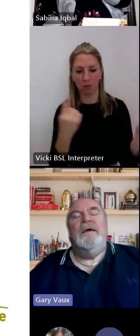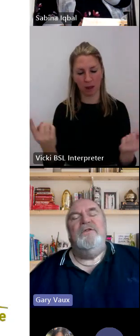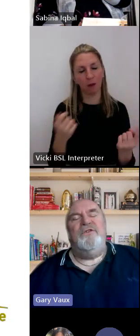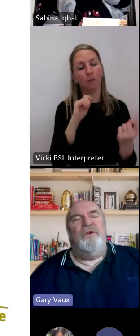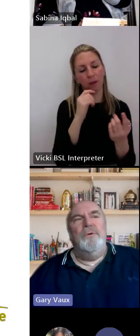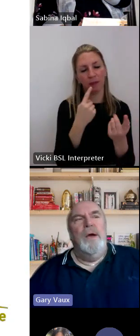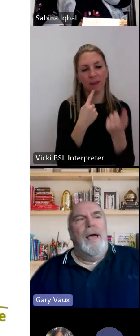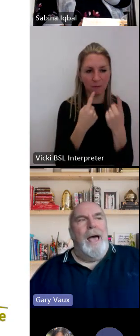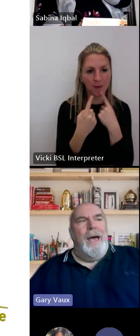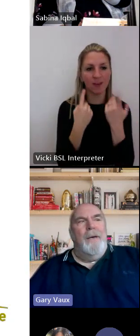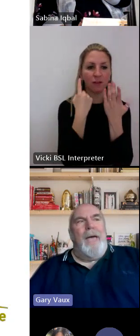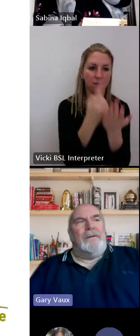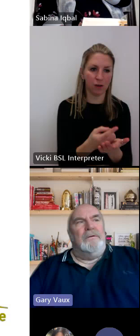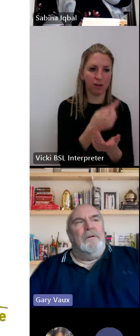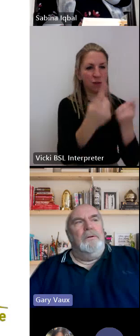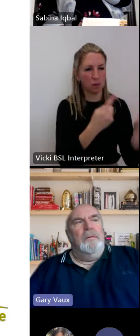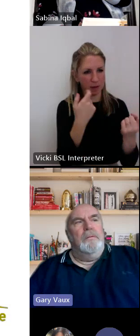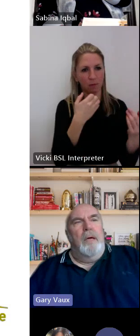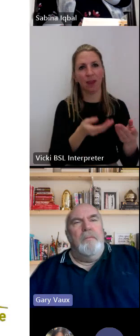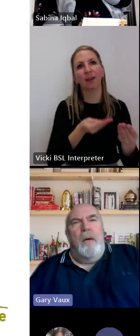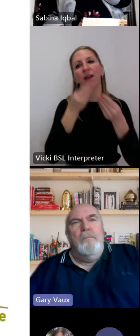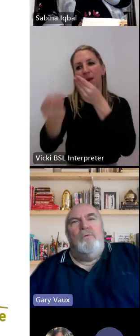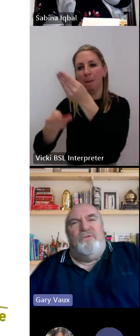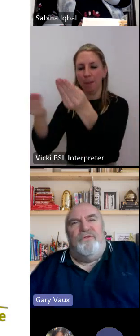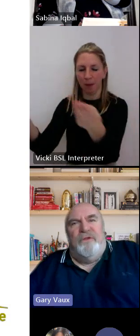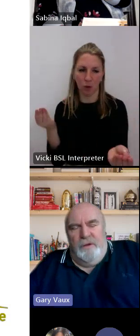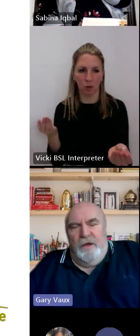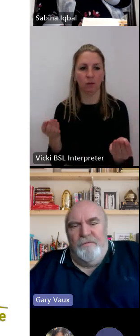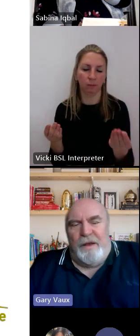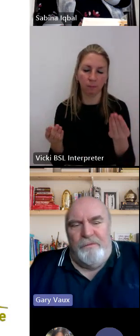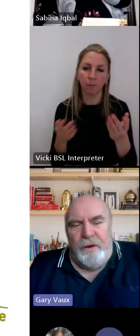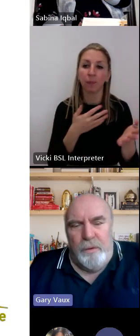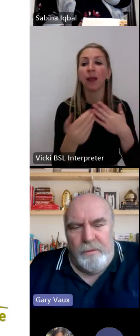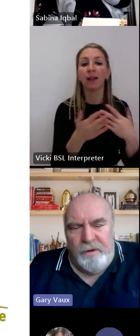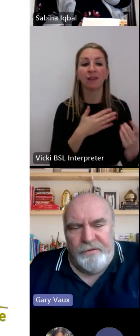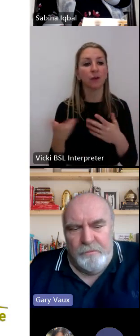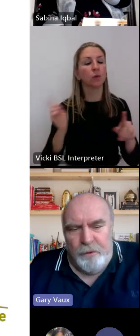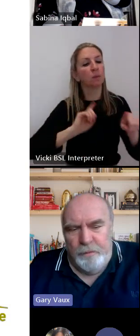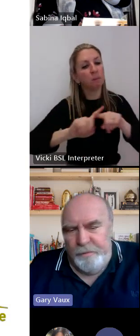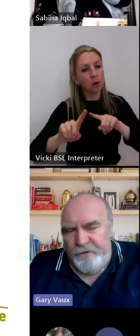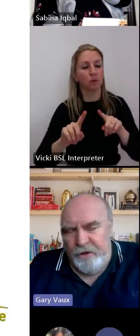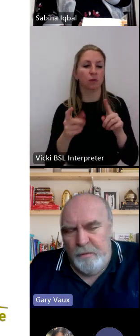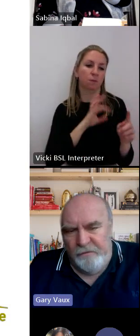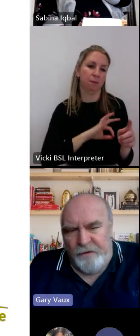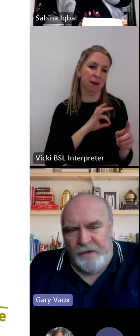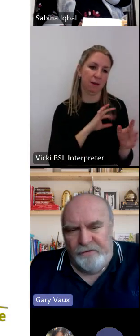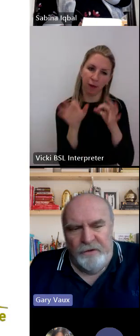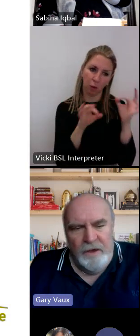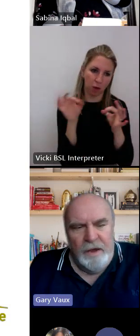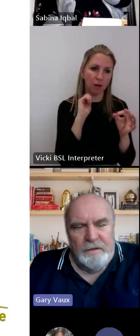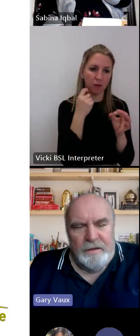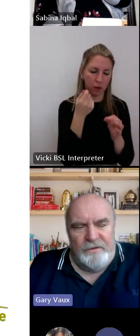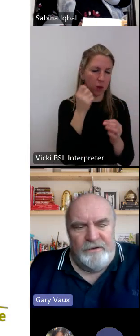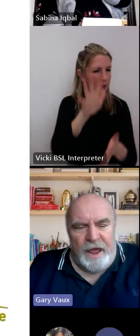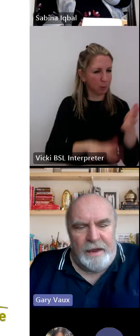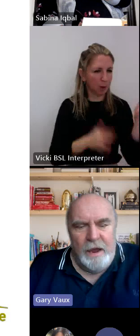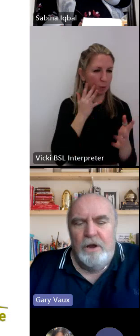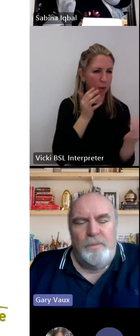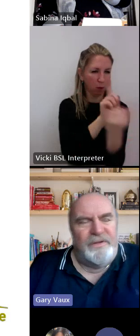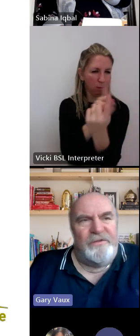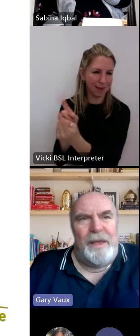need to handle most of the benefit queries and problems that you might face day